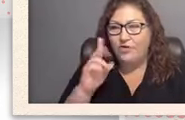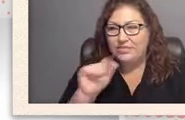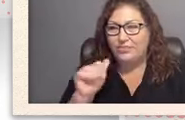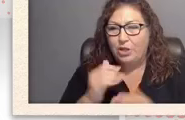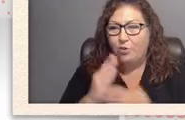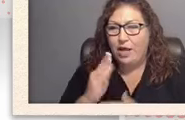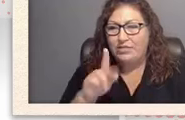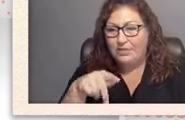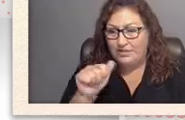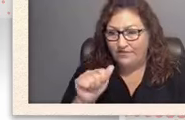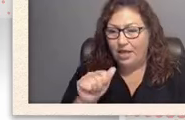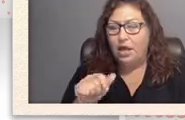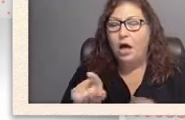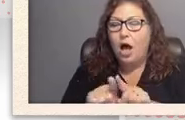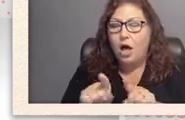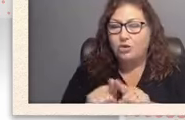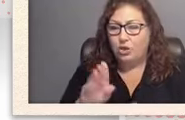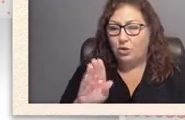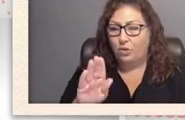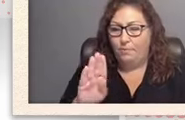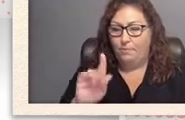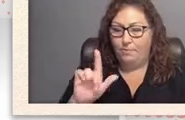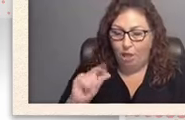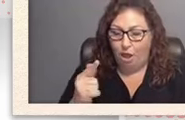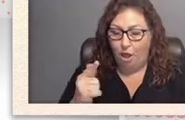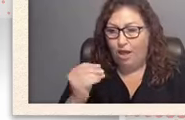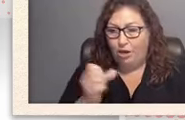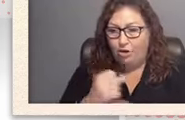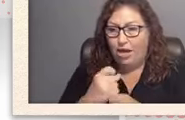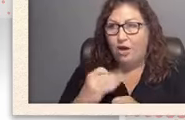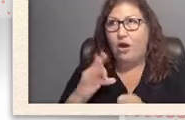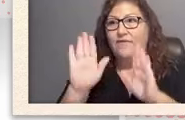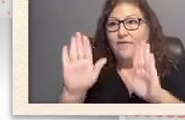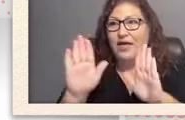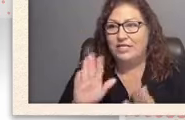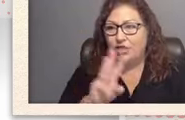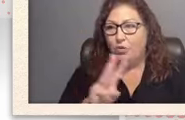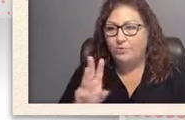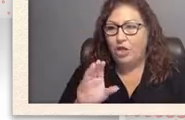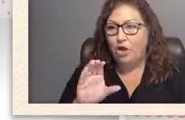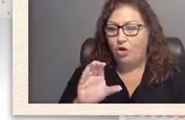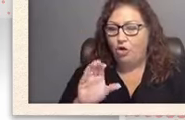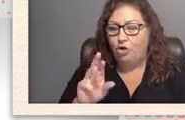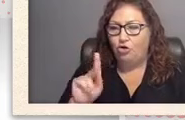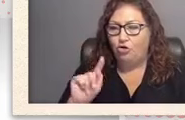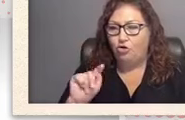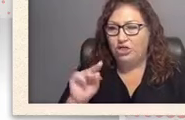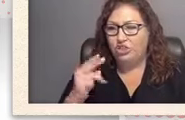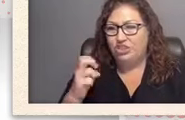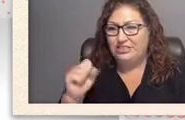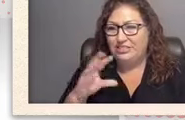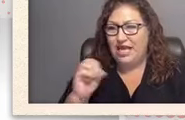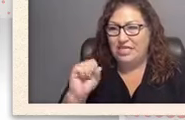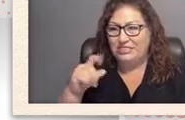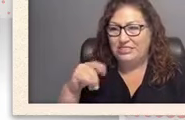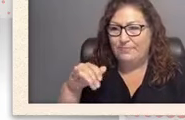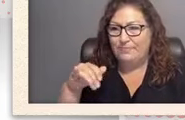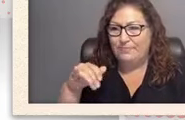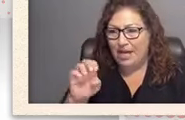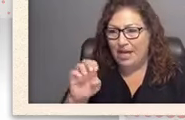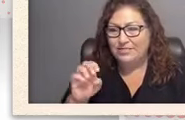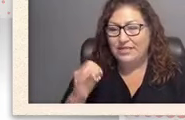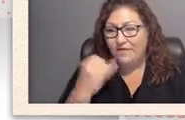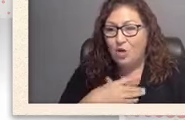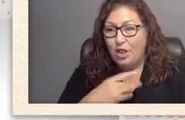the blog creator of the fantastic website Crutches and Spice. So if people like reading blog posts and sort